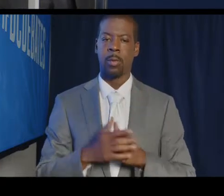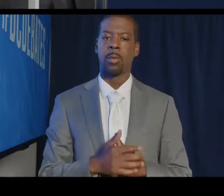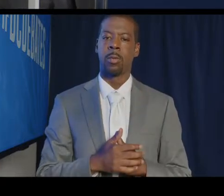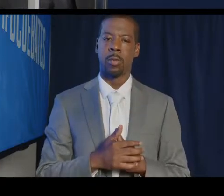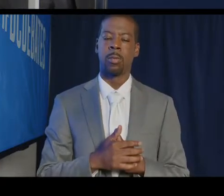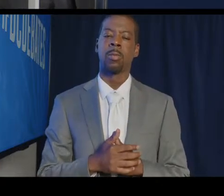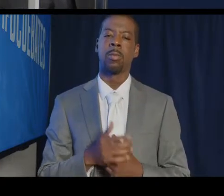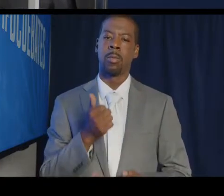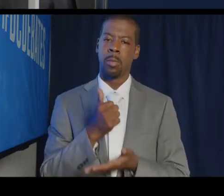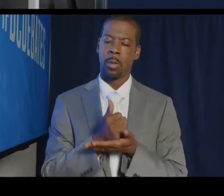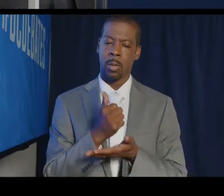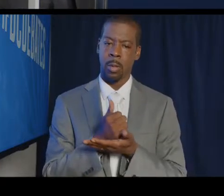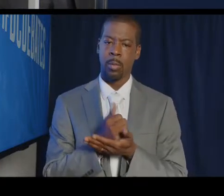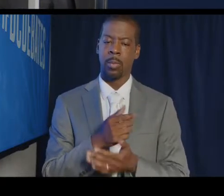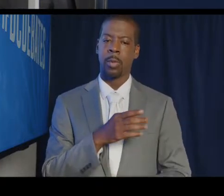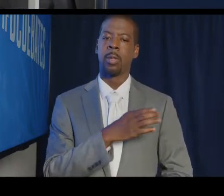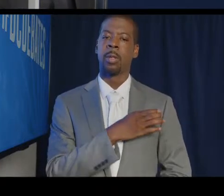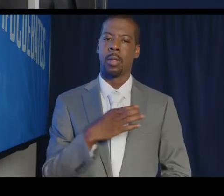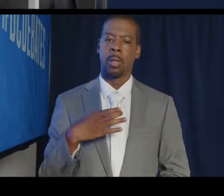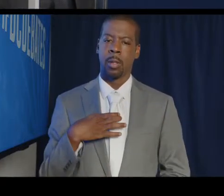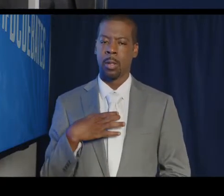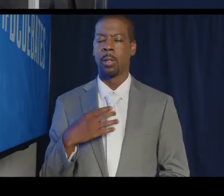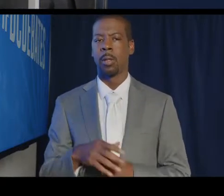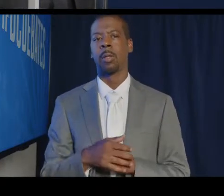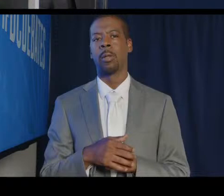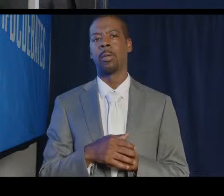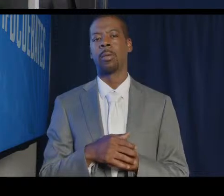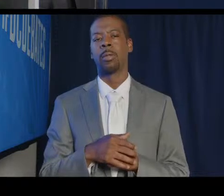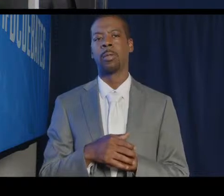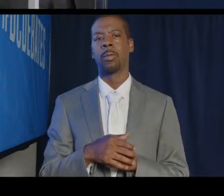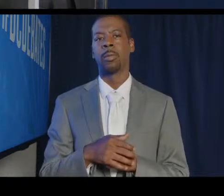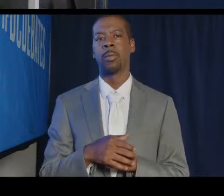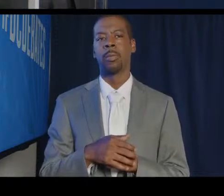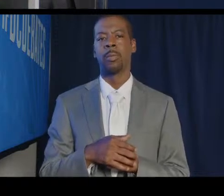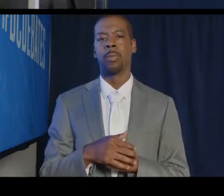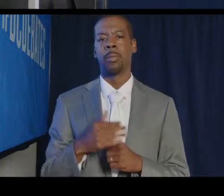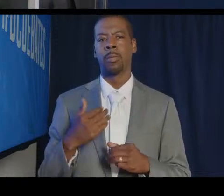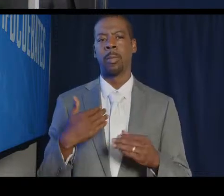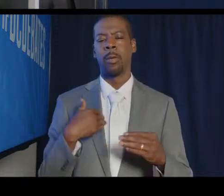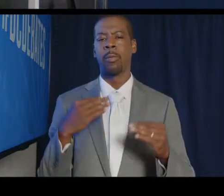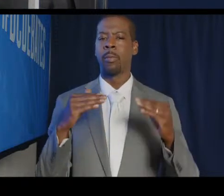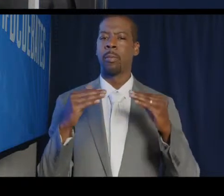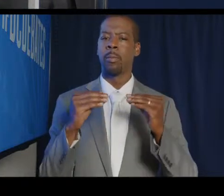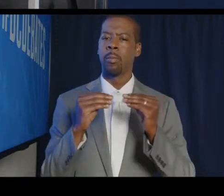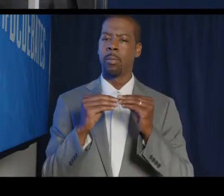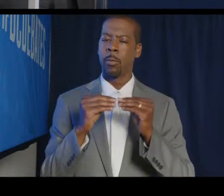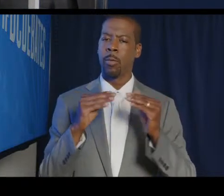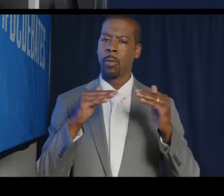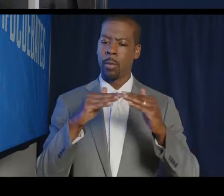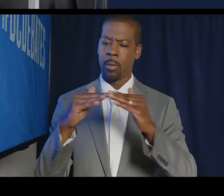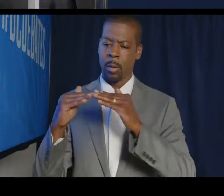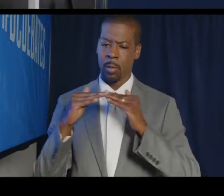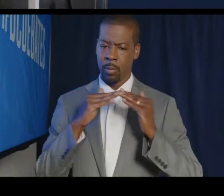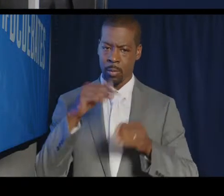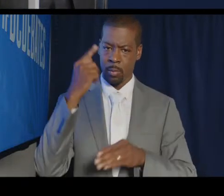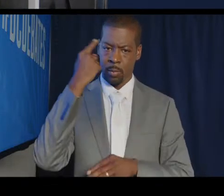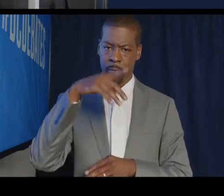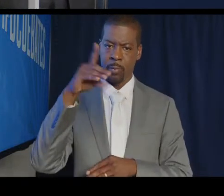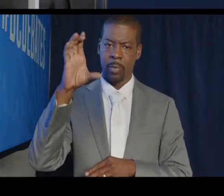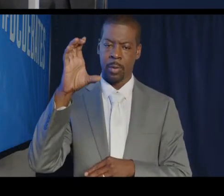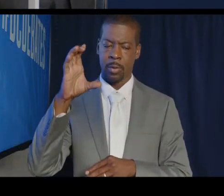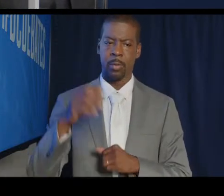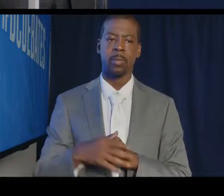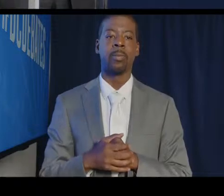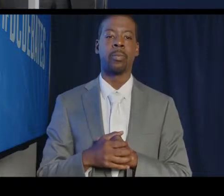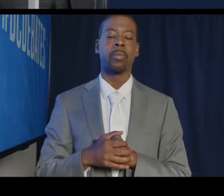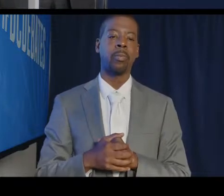DC government in favor of greater autonomy and independence for Washingtonians. In 2014, Robert was tapped by Attorney General Carl